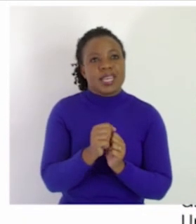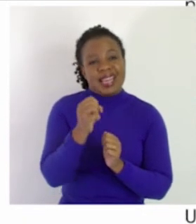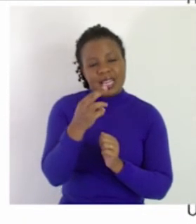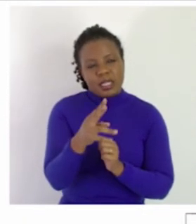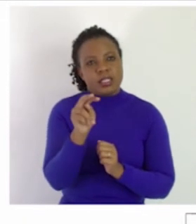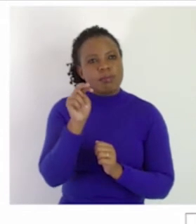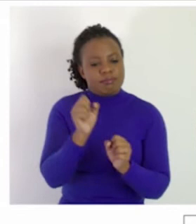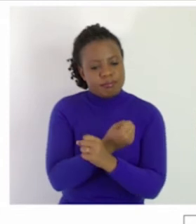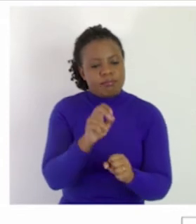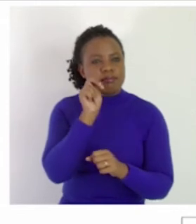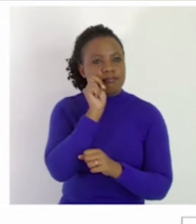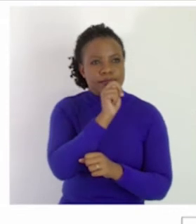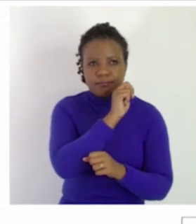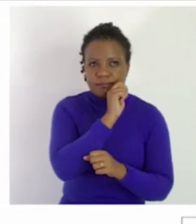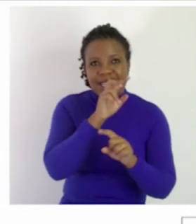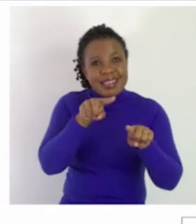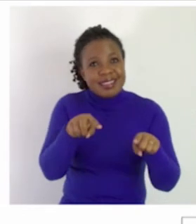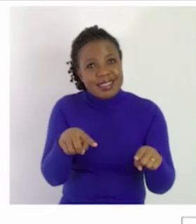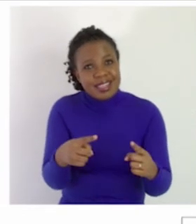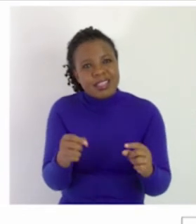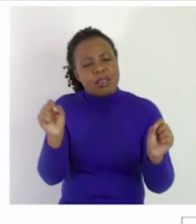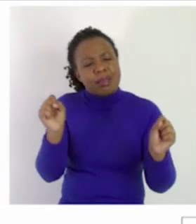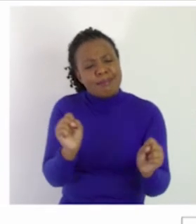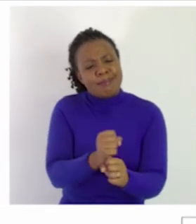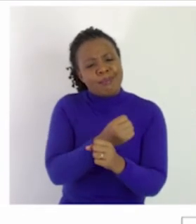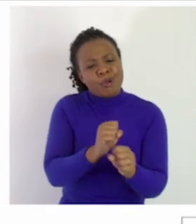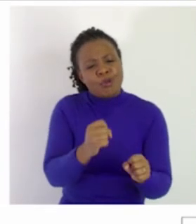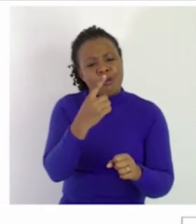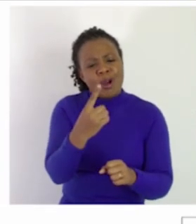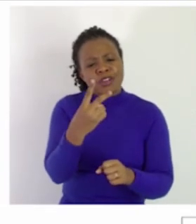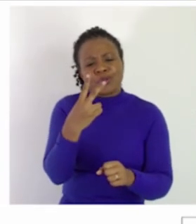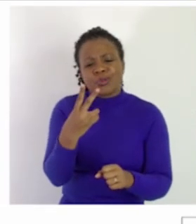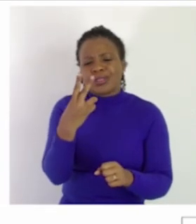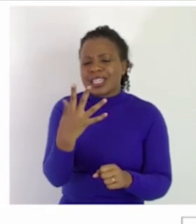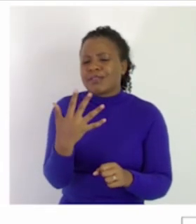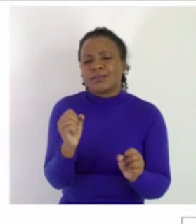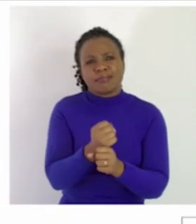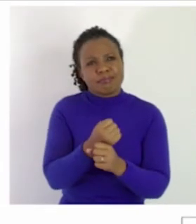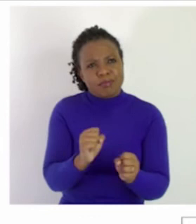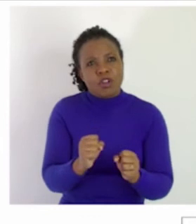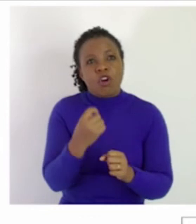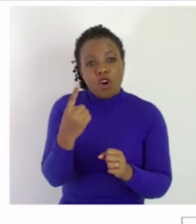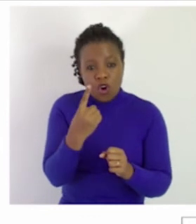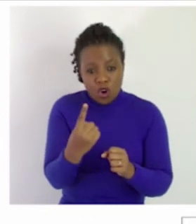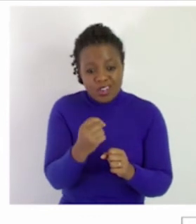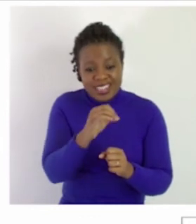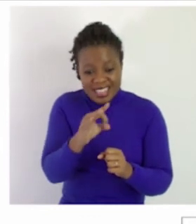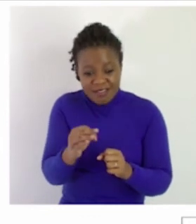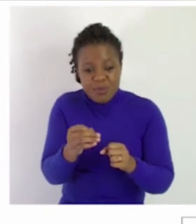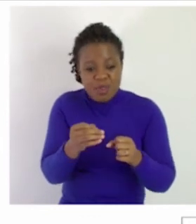Uncountable nouns, things that cannot be counted. They can be